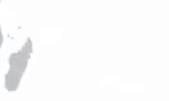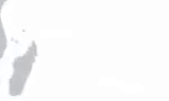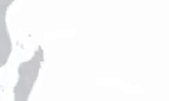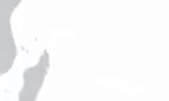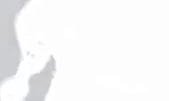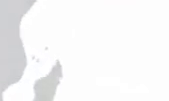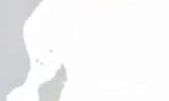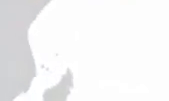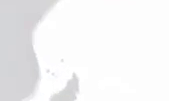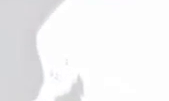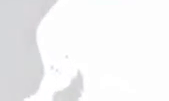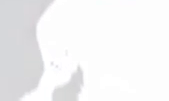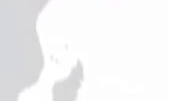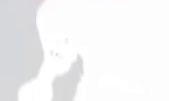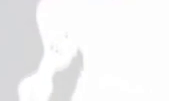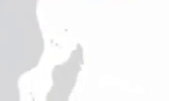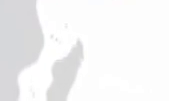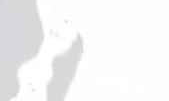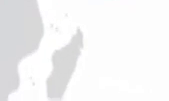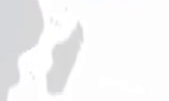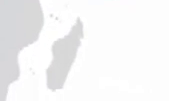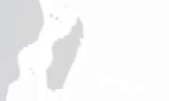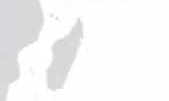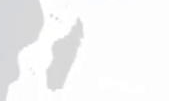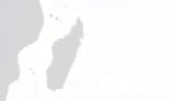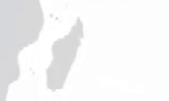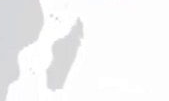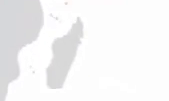If you want to receive monies from UK, Europe,